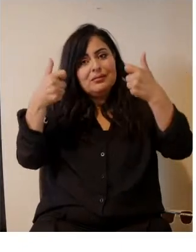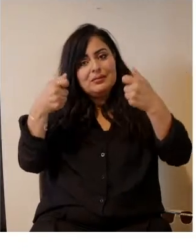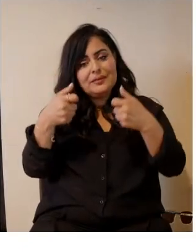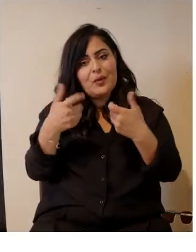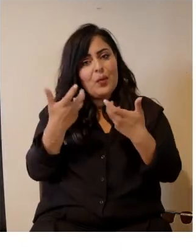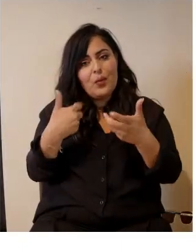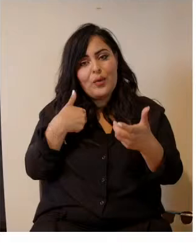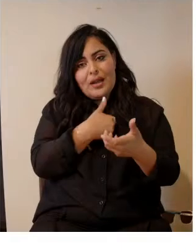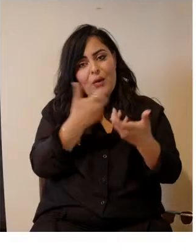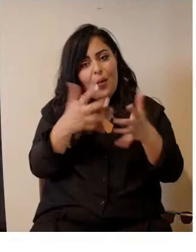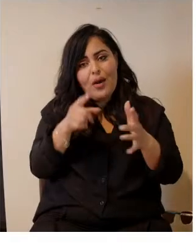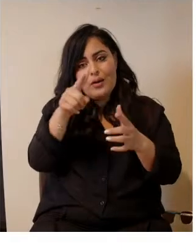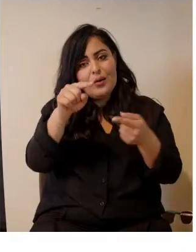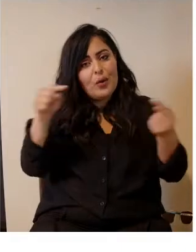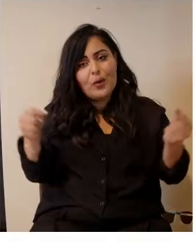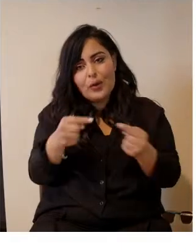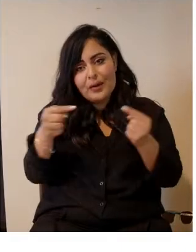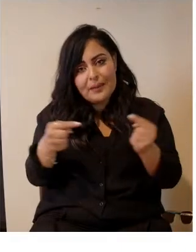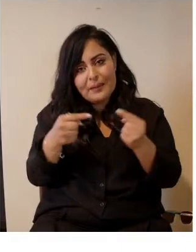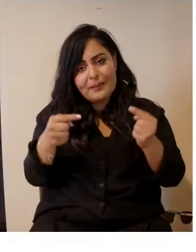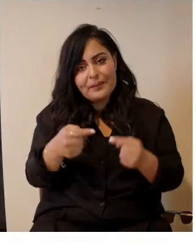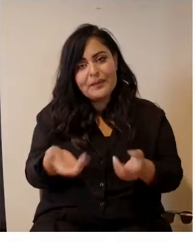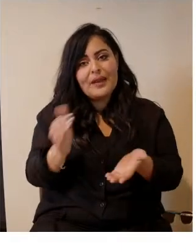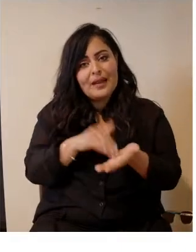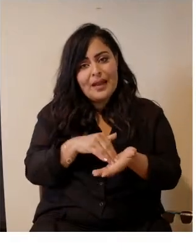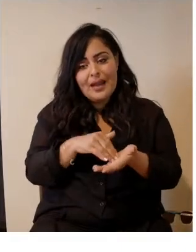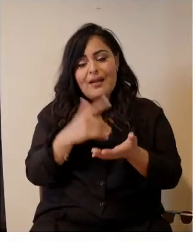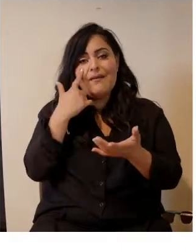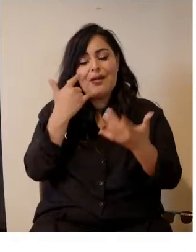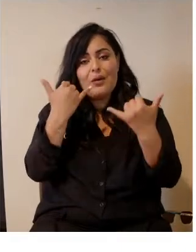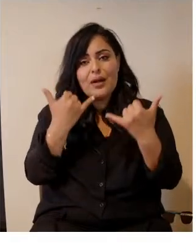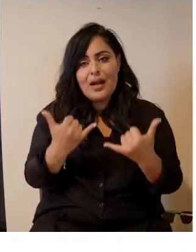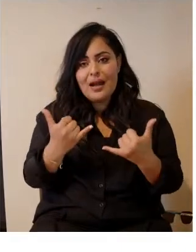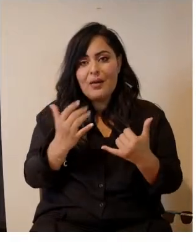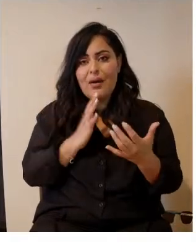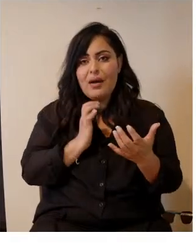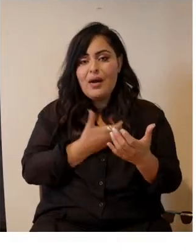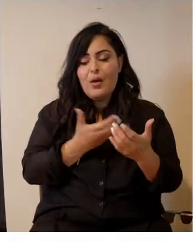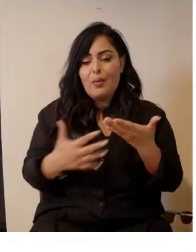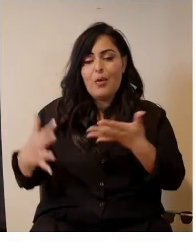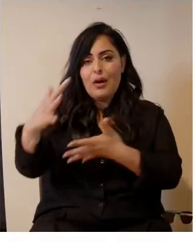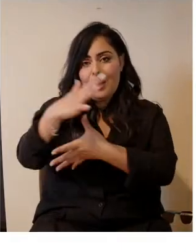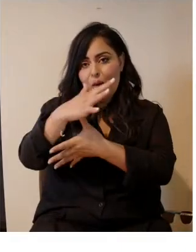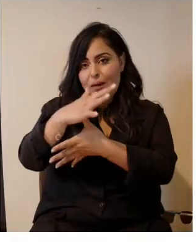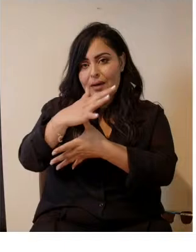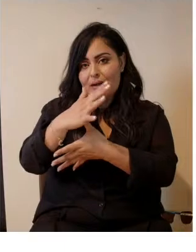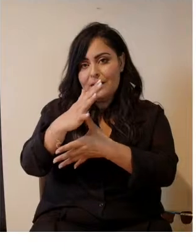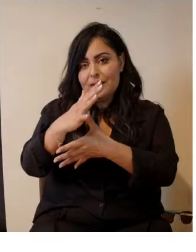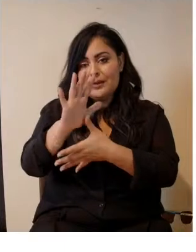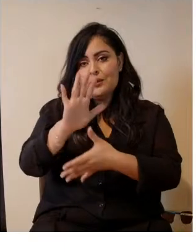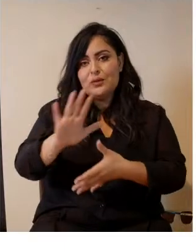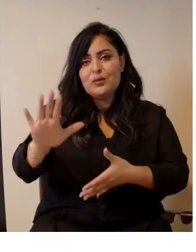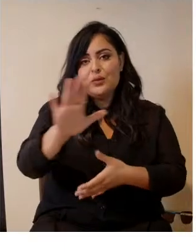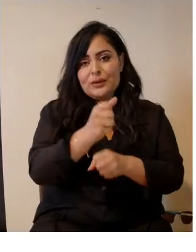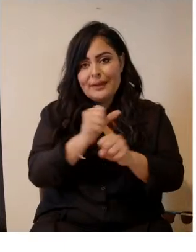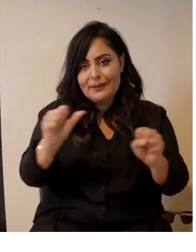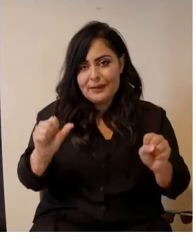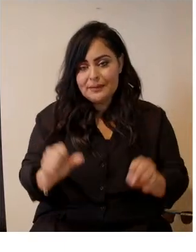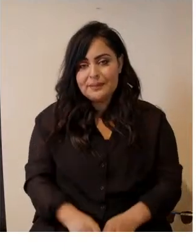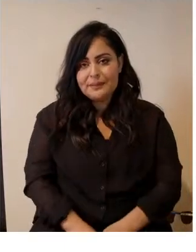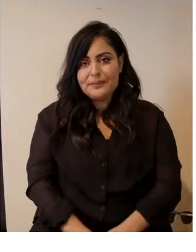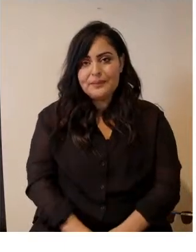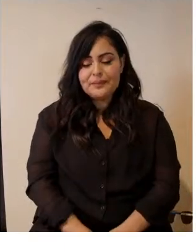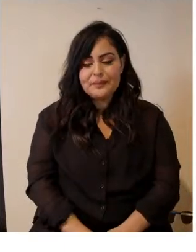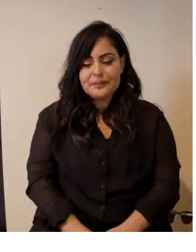and we don't want anyone to get hurt. As of right now, our main priority is the safety of the public.